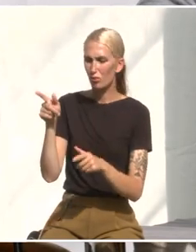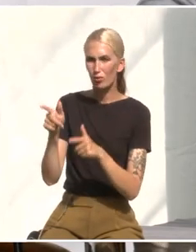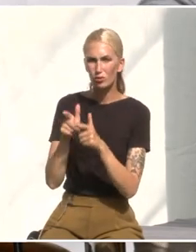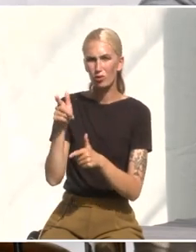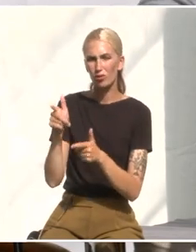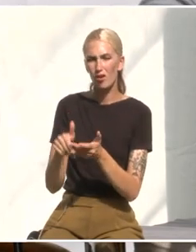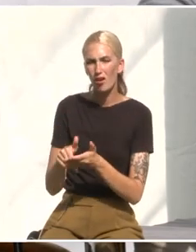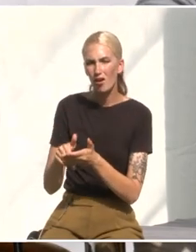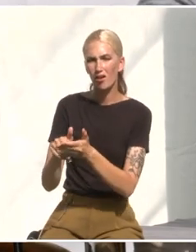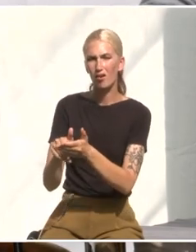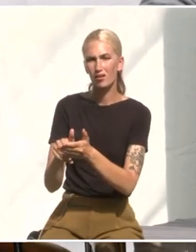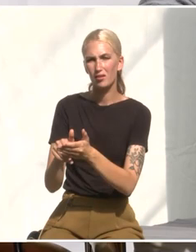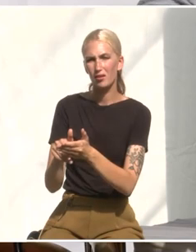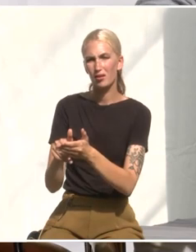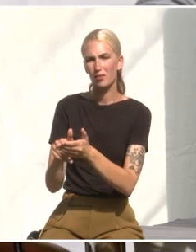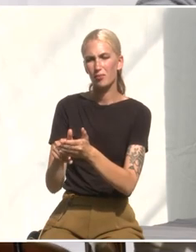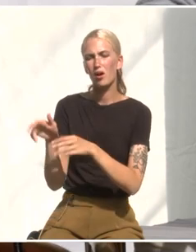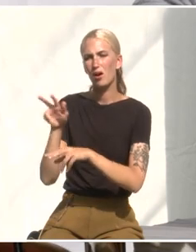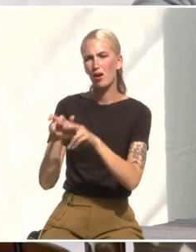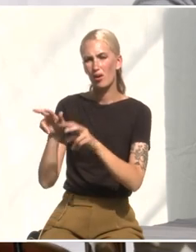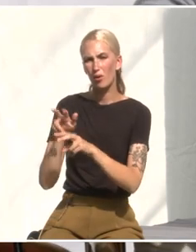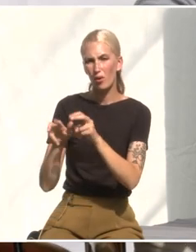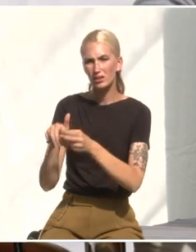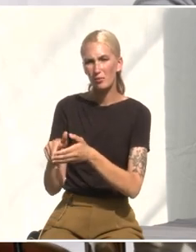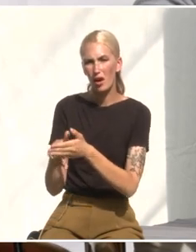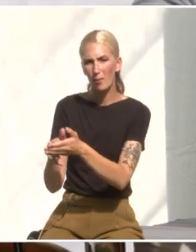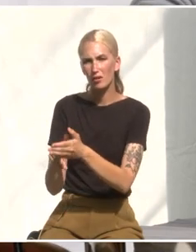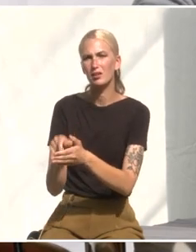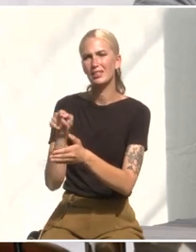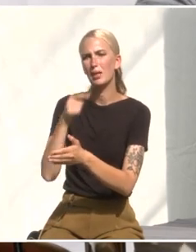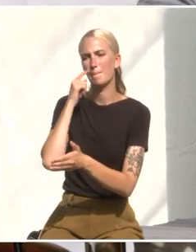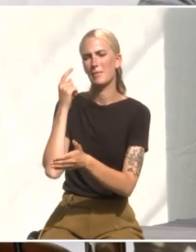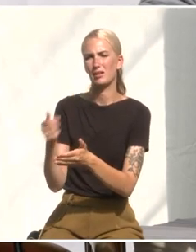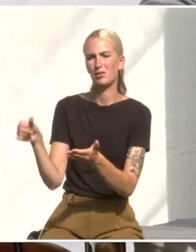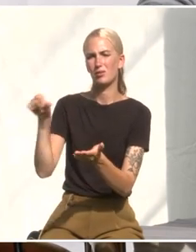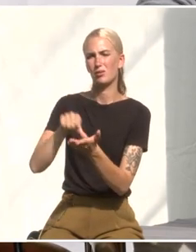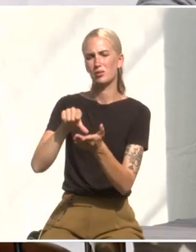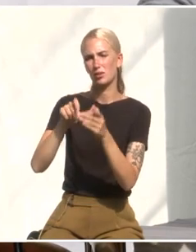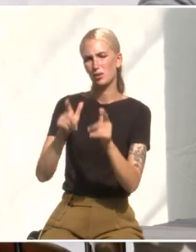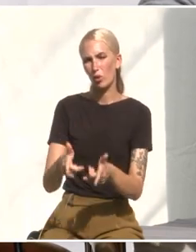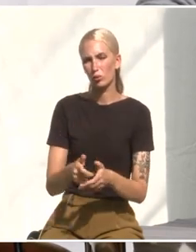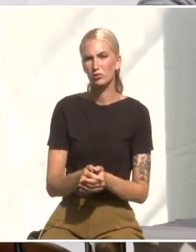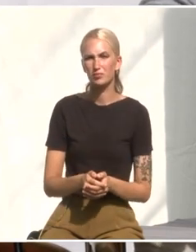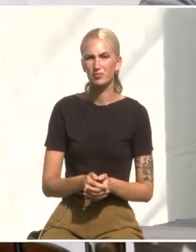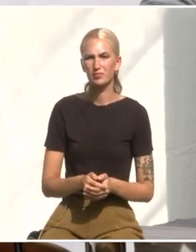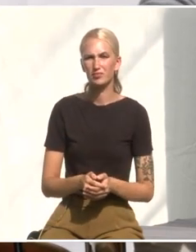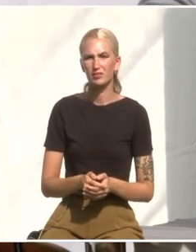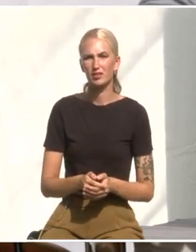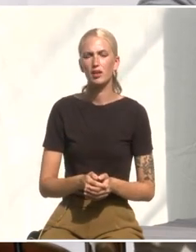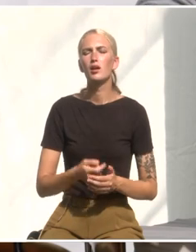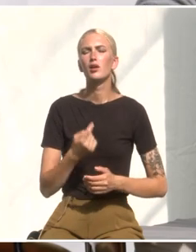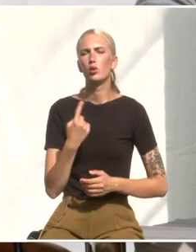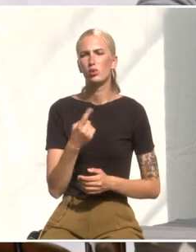staying for that help, we are getting men to participate. And as I am from an association that is a non-governmental